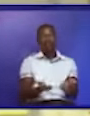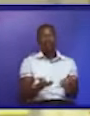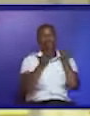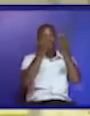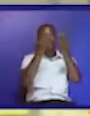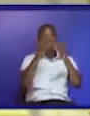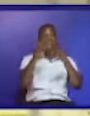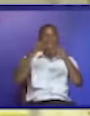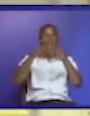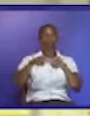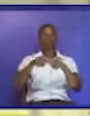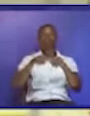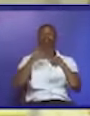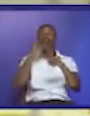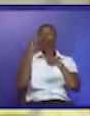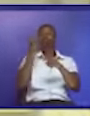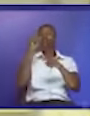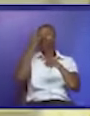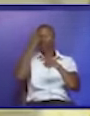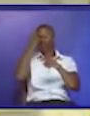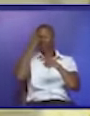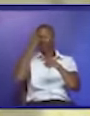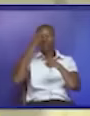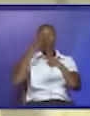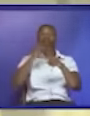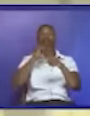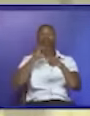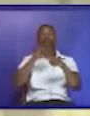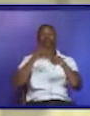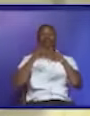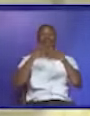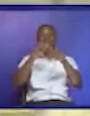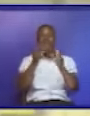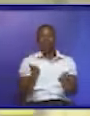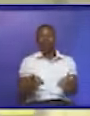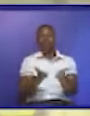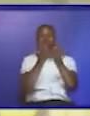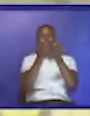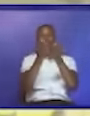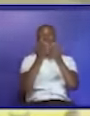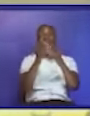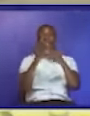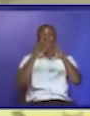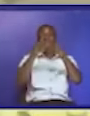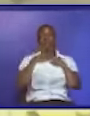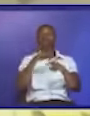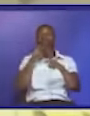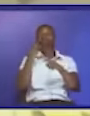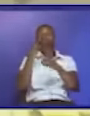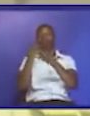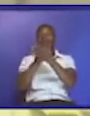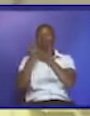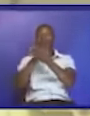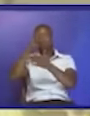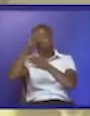government. Your rising will depend on more than economic intelligence. There have always been times